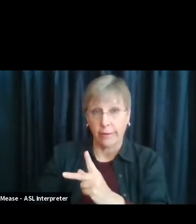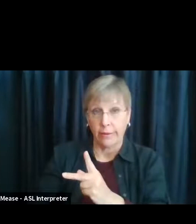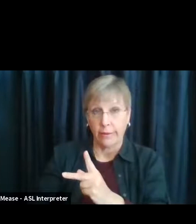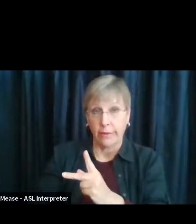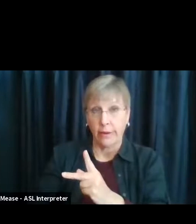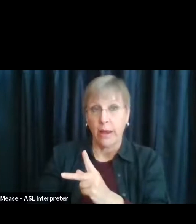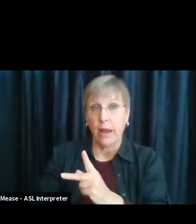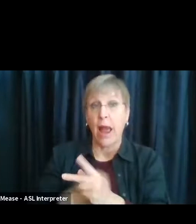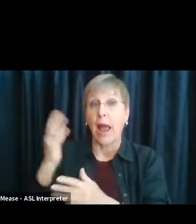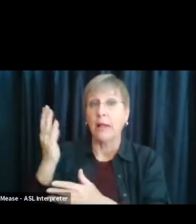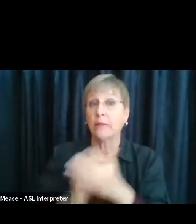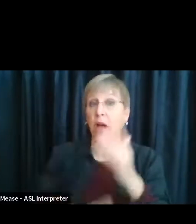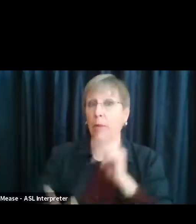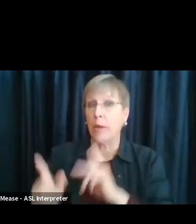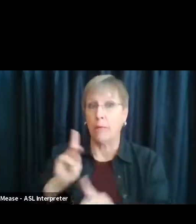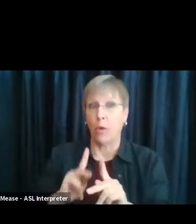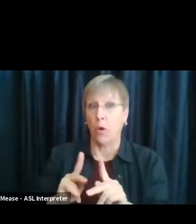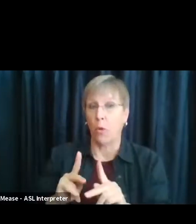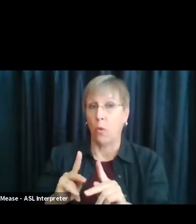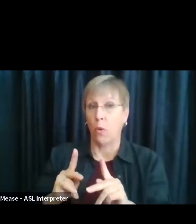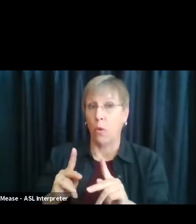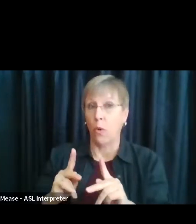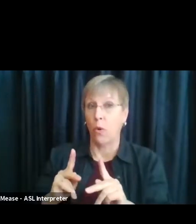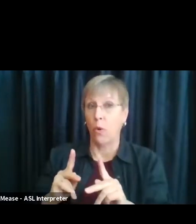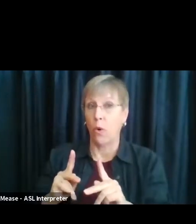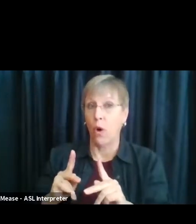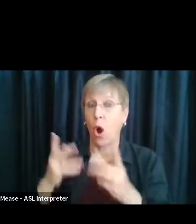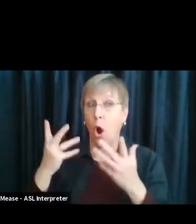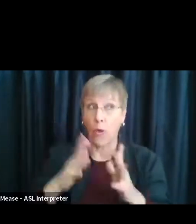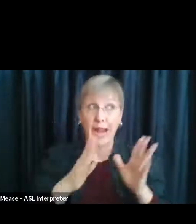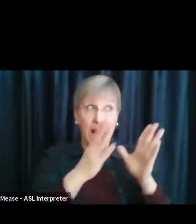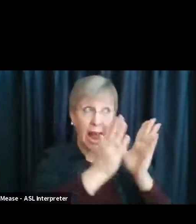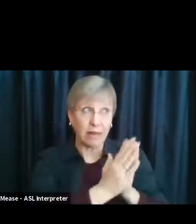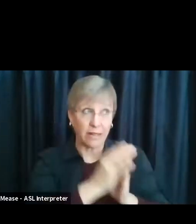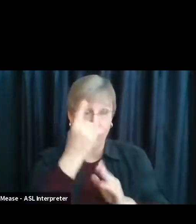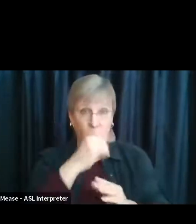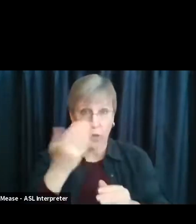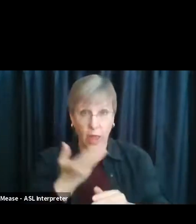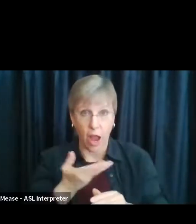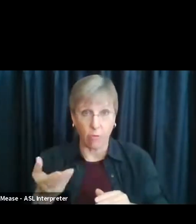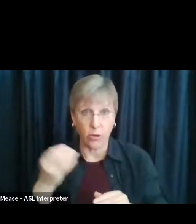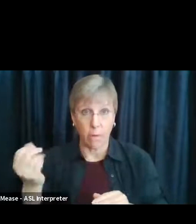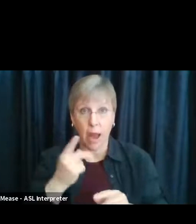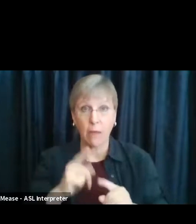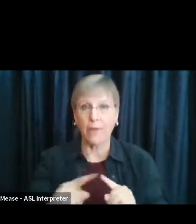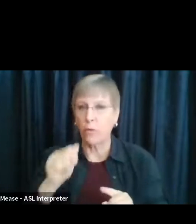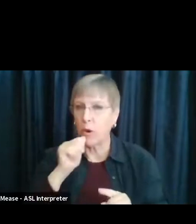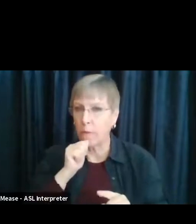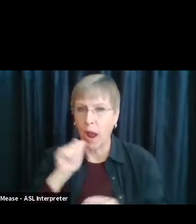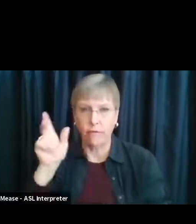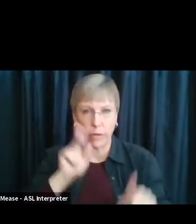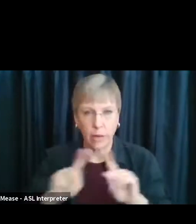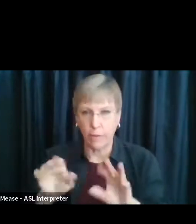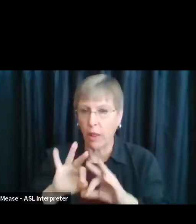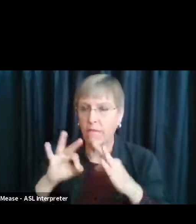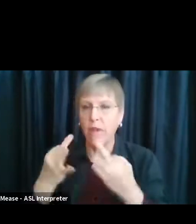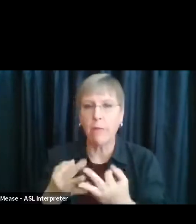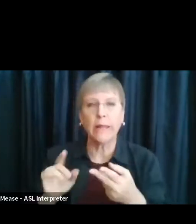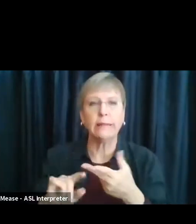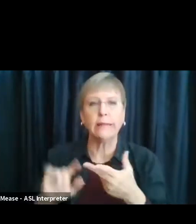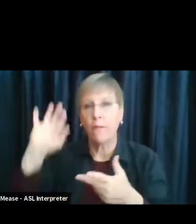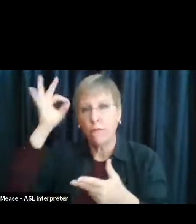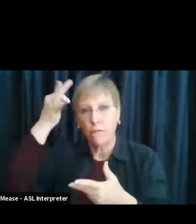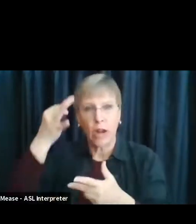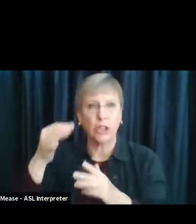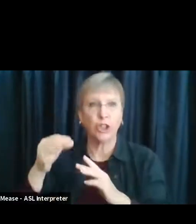And some people were asking already the objects to come back, but they were private person and families, and the French